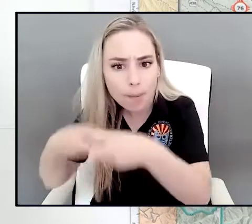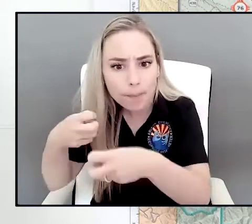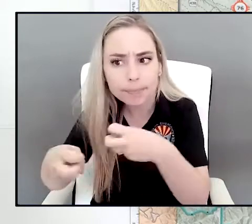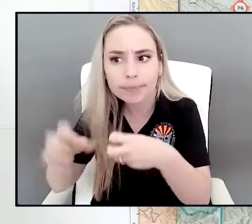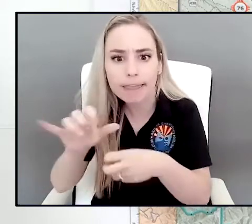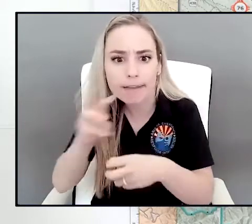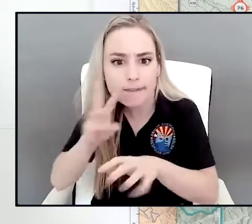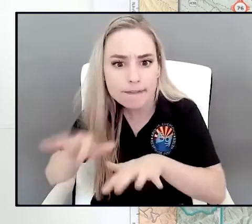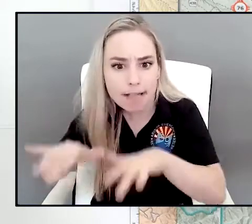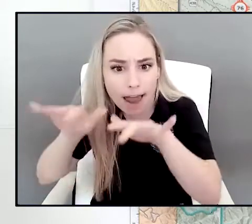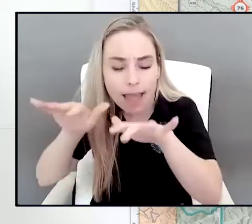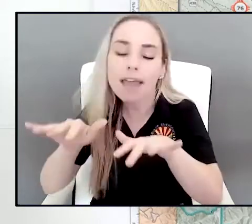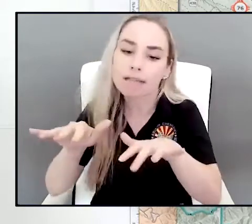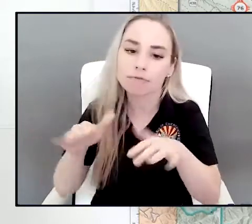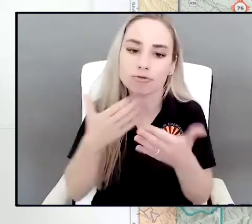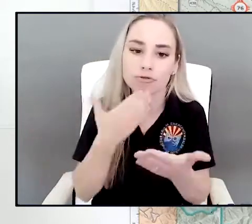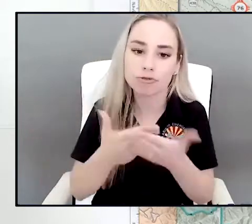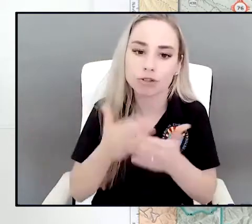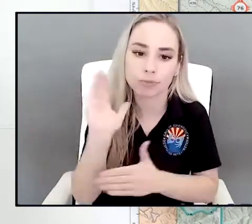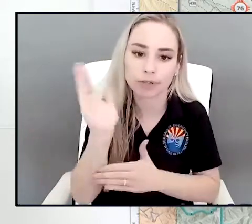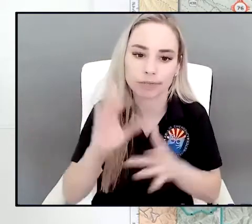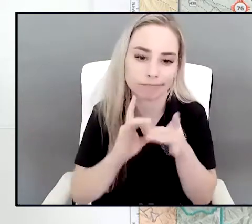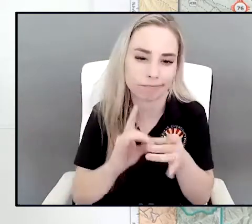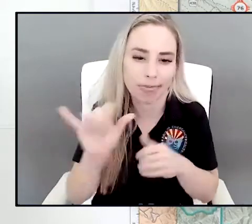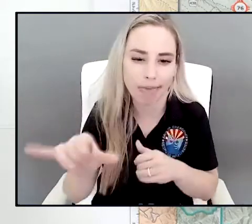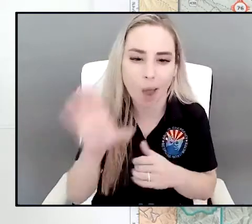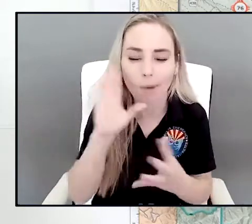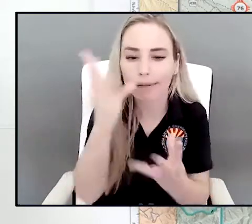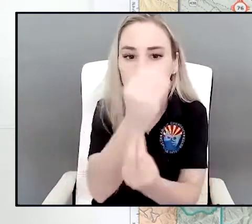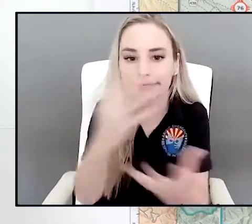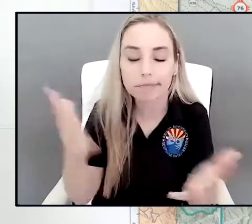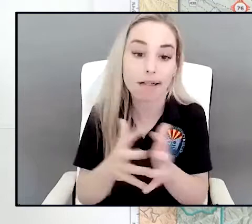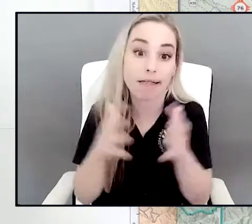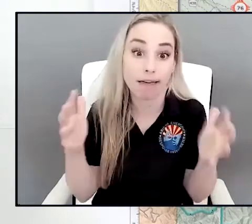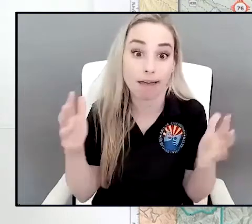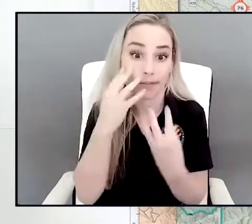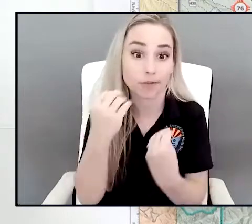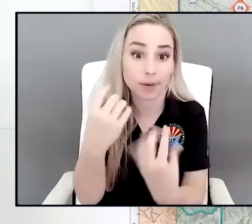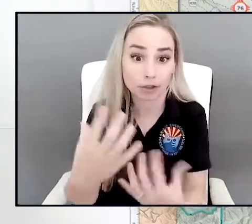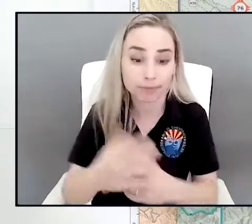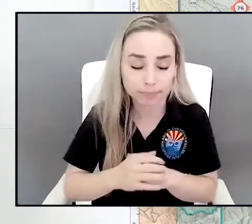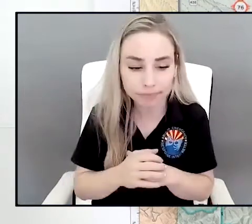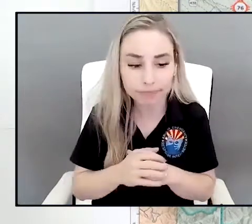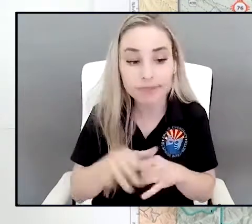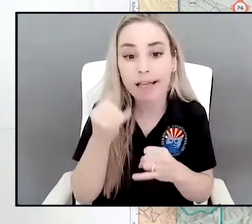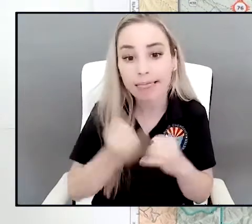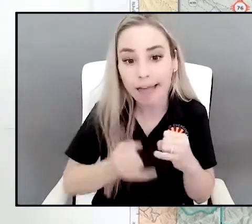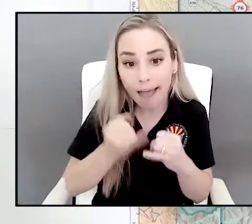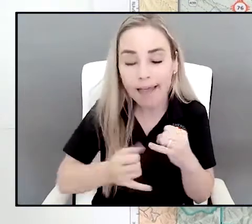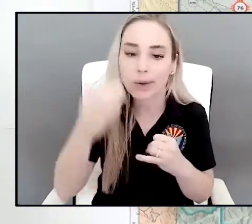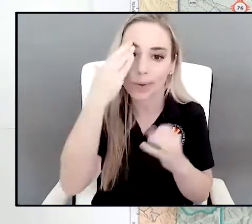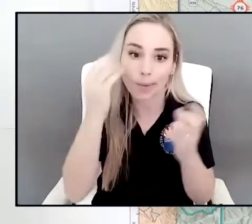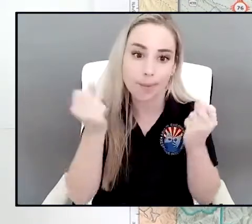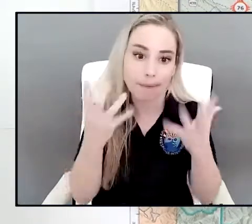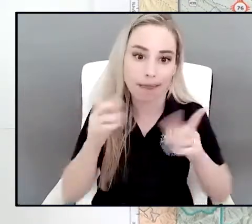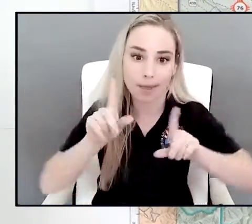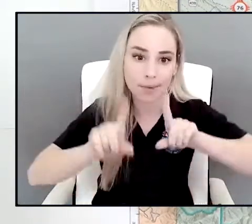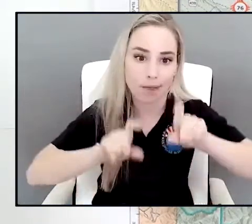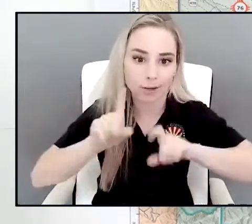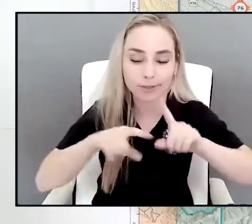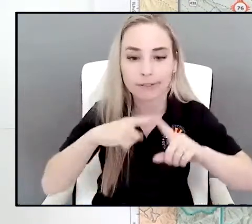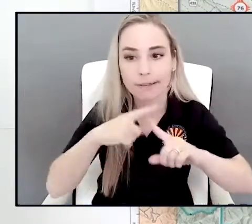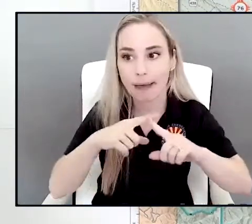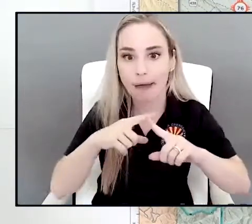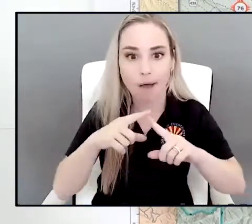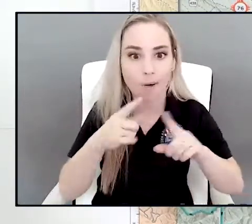including flooding. So we'll have a good presentation for you there and share lots of information. And then we're going to close out. I know there's been a lot of questions about